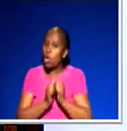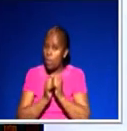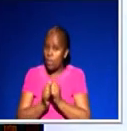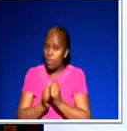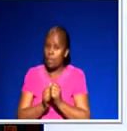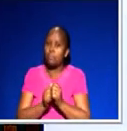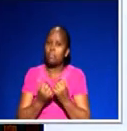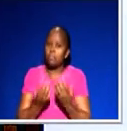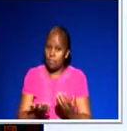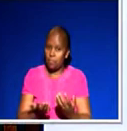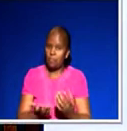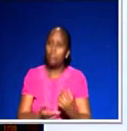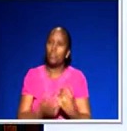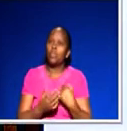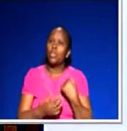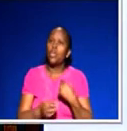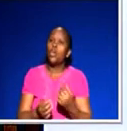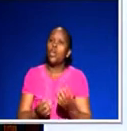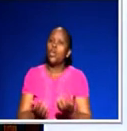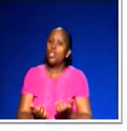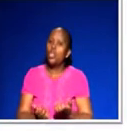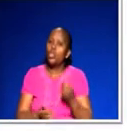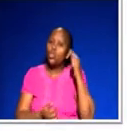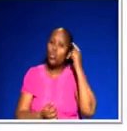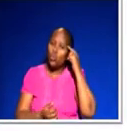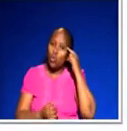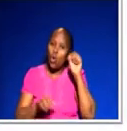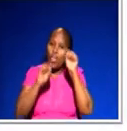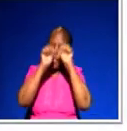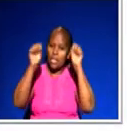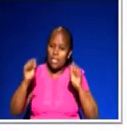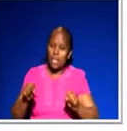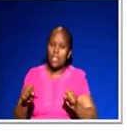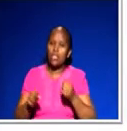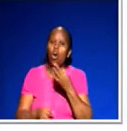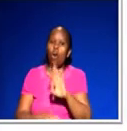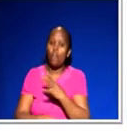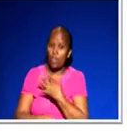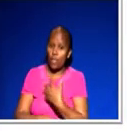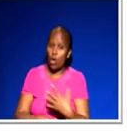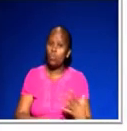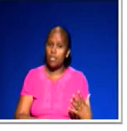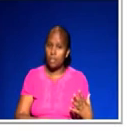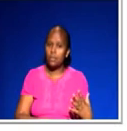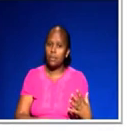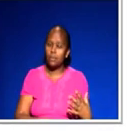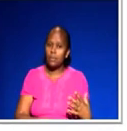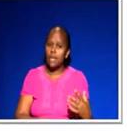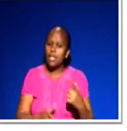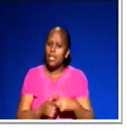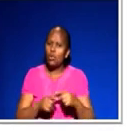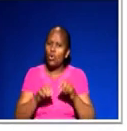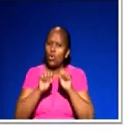are: we need to look at the size of the object, you need to look at the